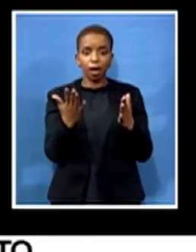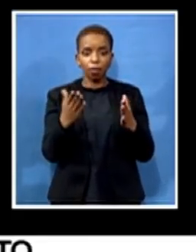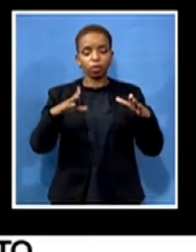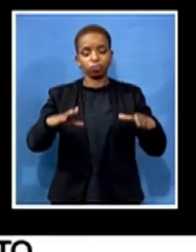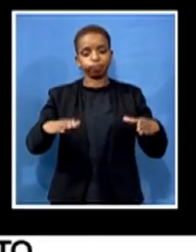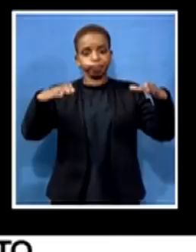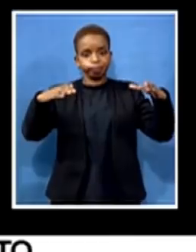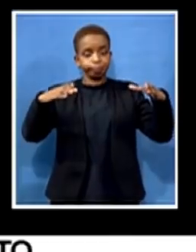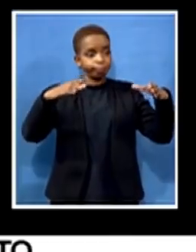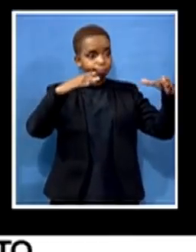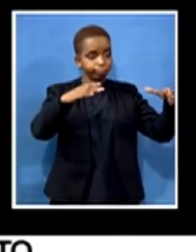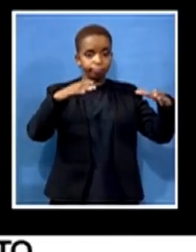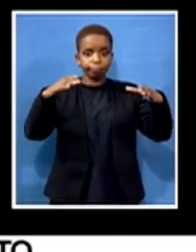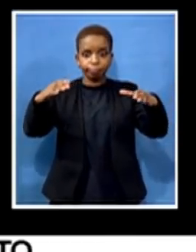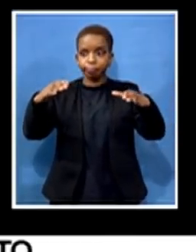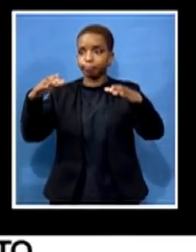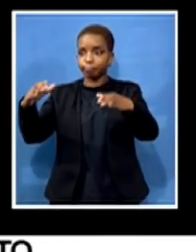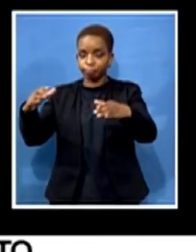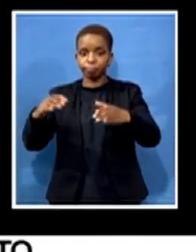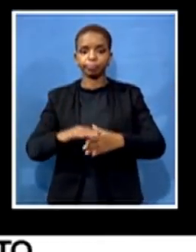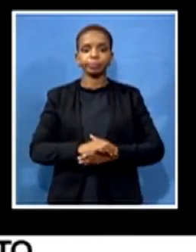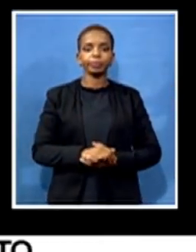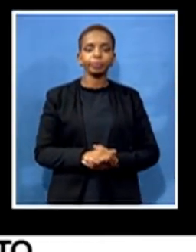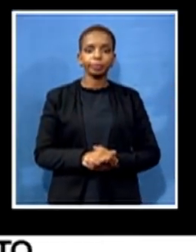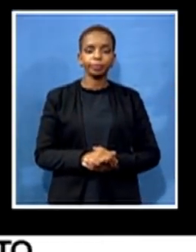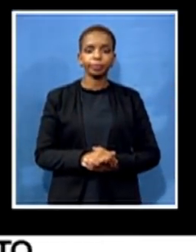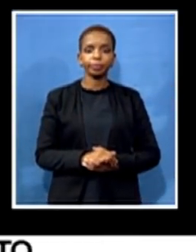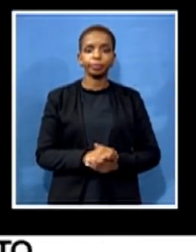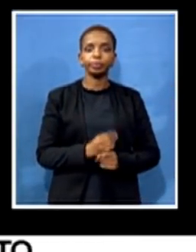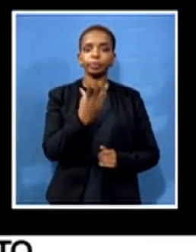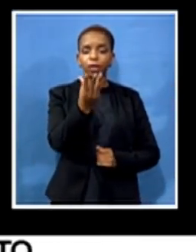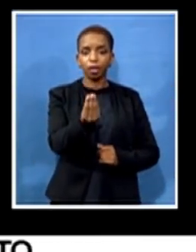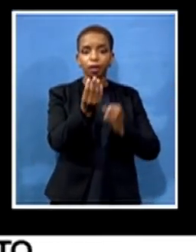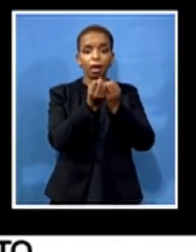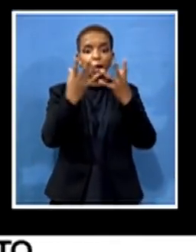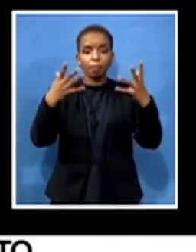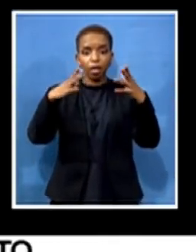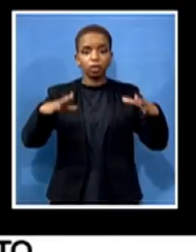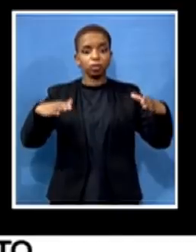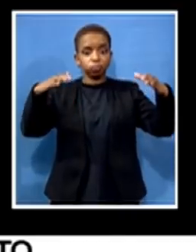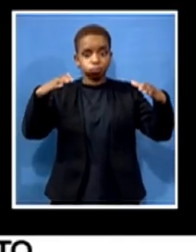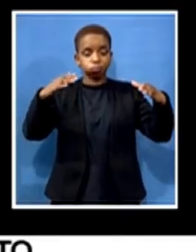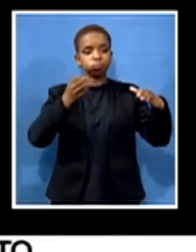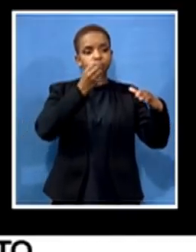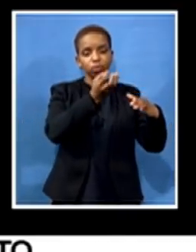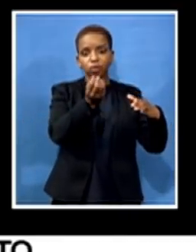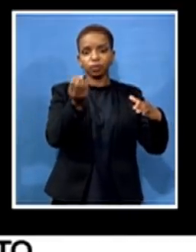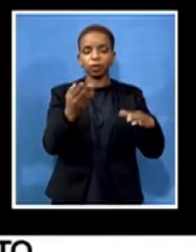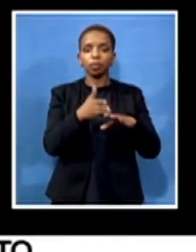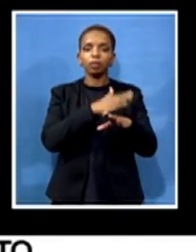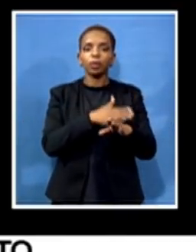the number of Jojo tanks distributed is 184, and the district where I'm based